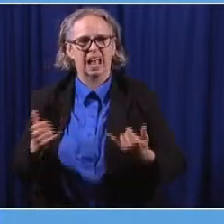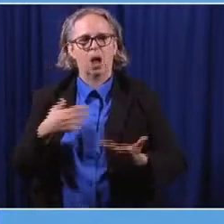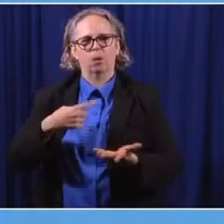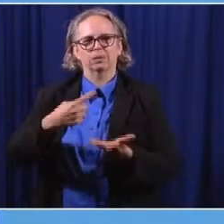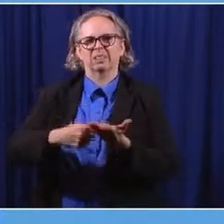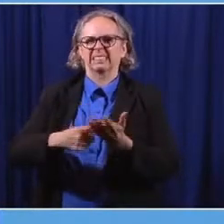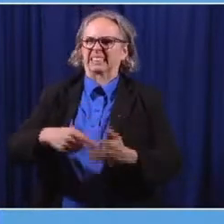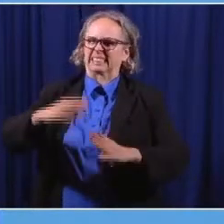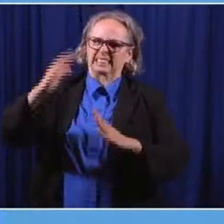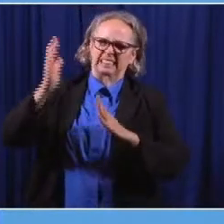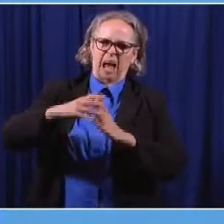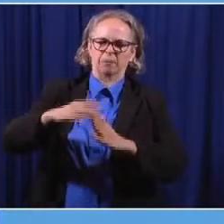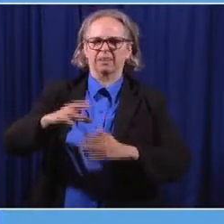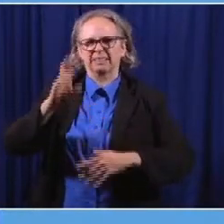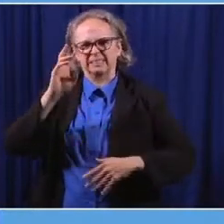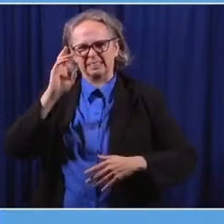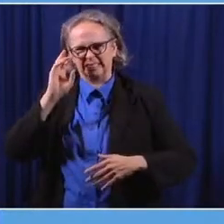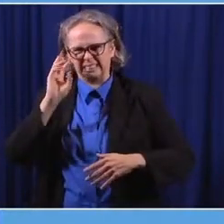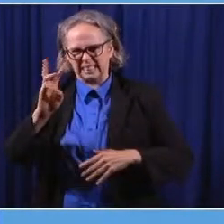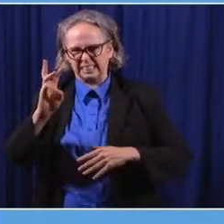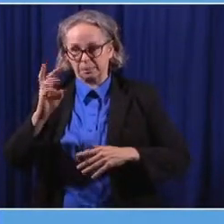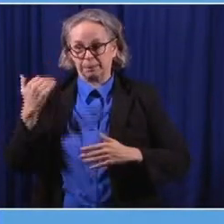That's down from 7 last week. This